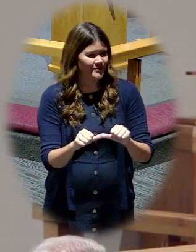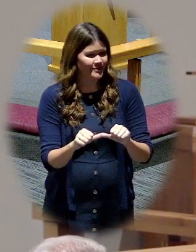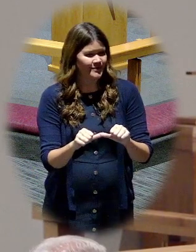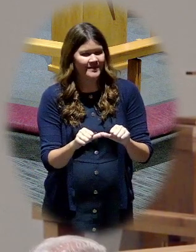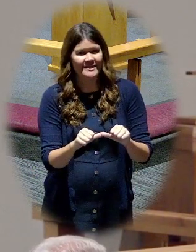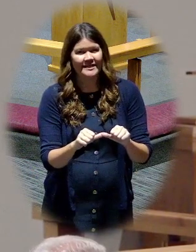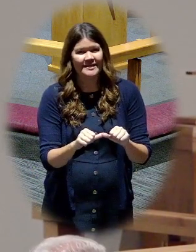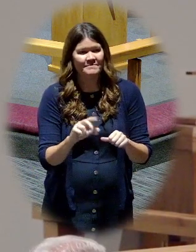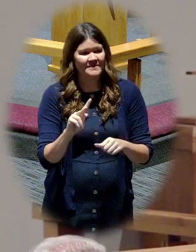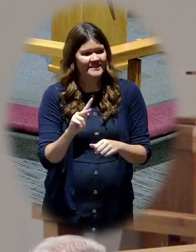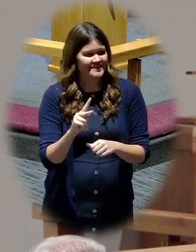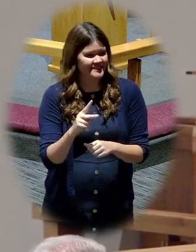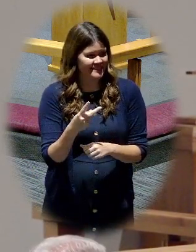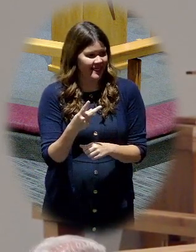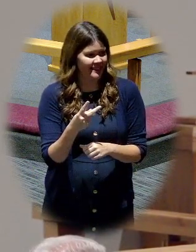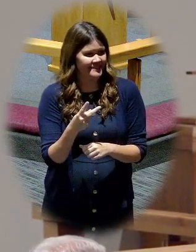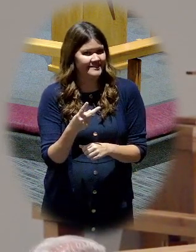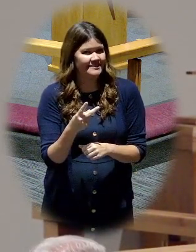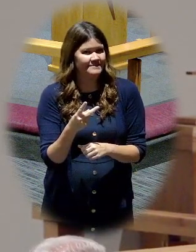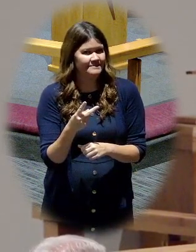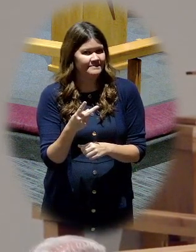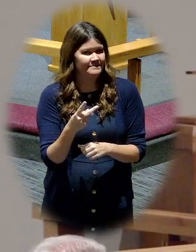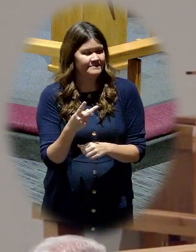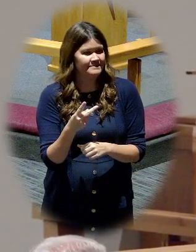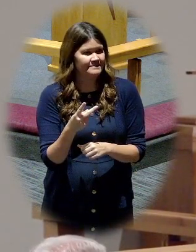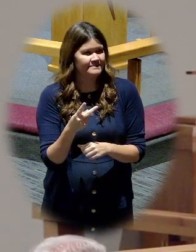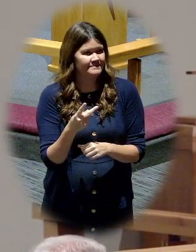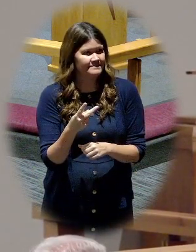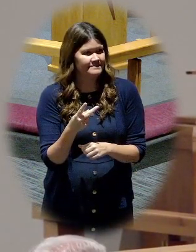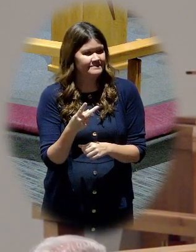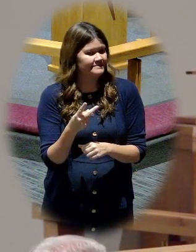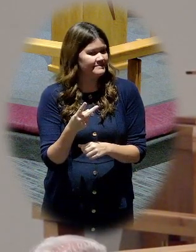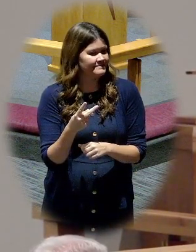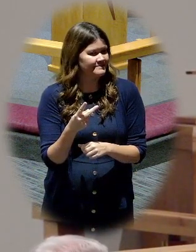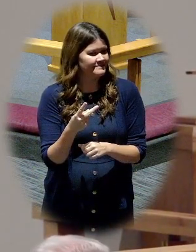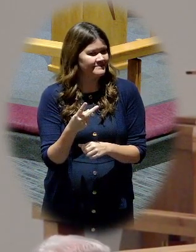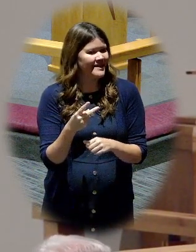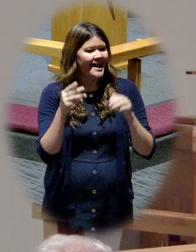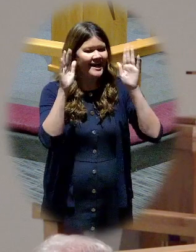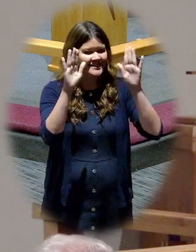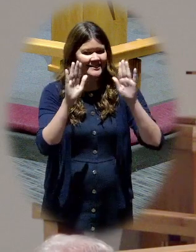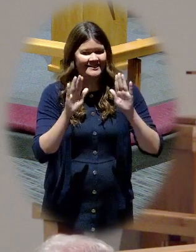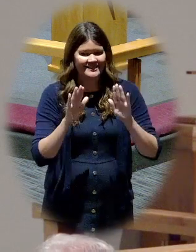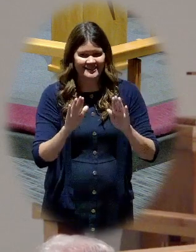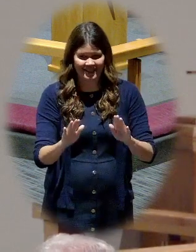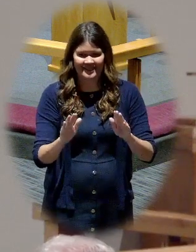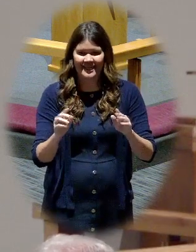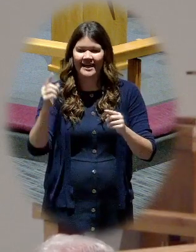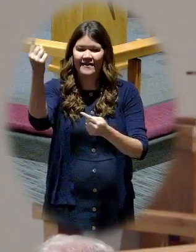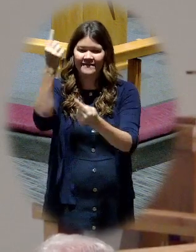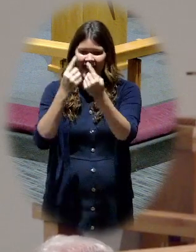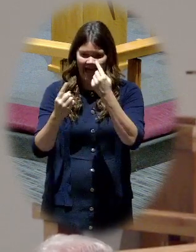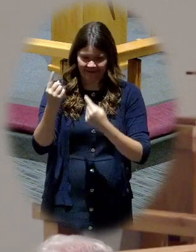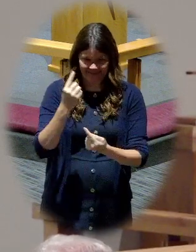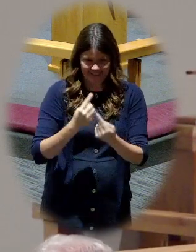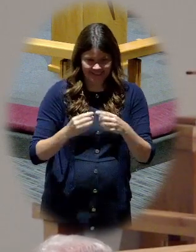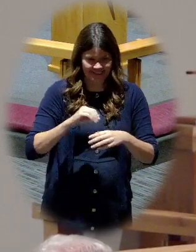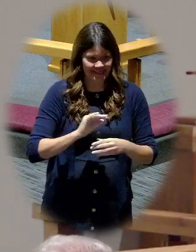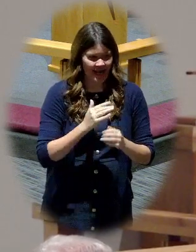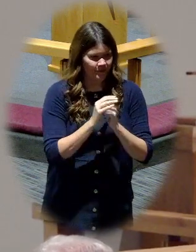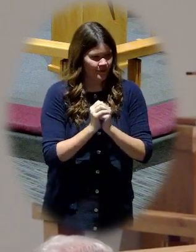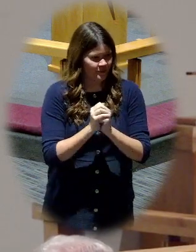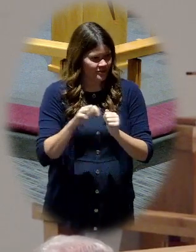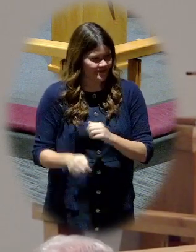the second, as we get into the second Sunday of Advent in our worship this